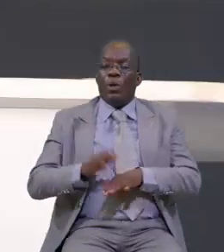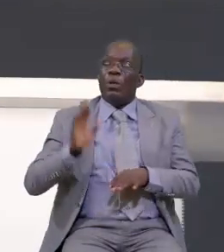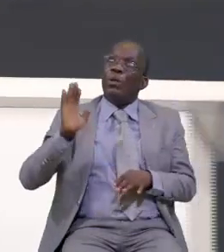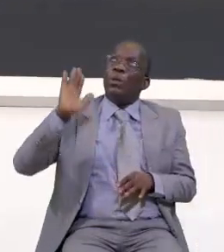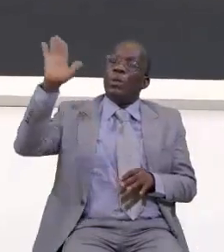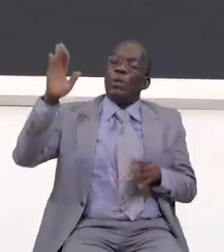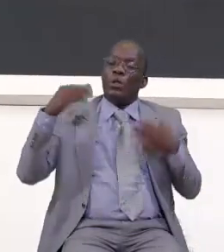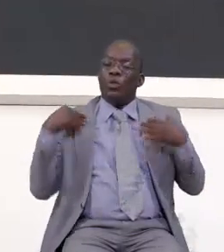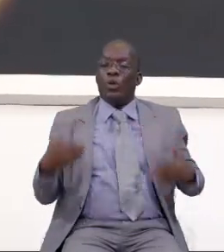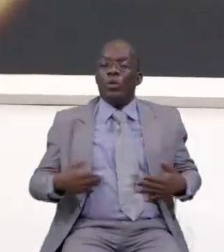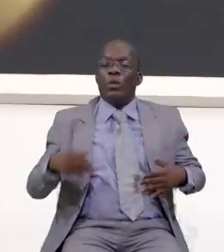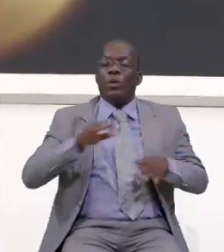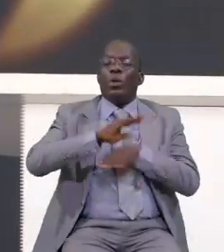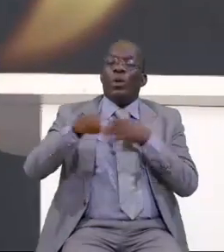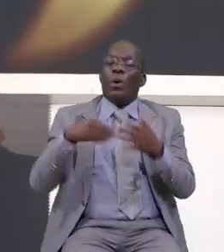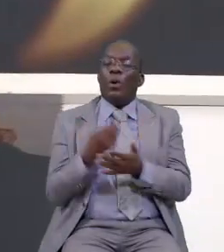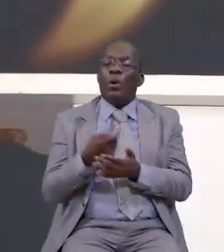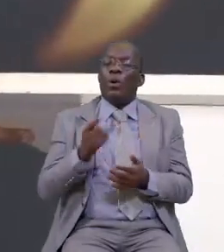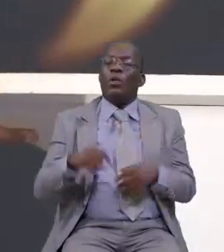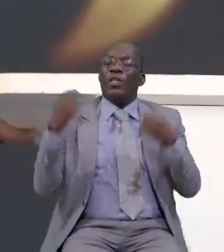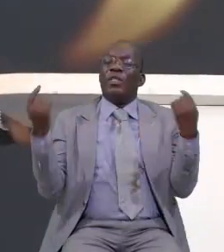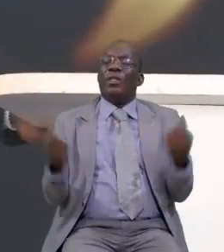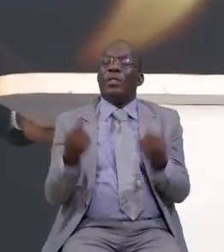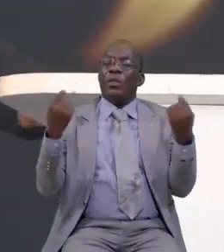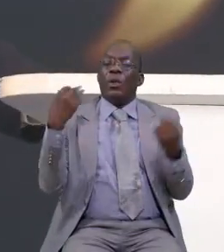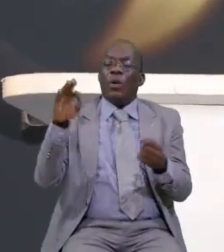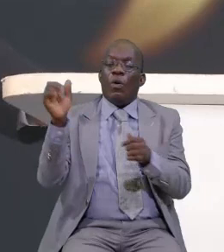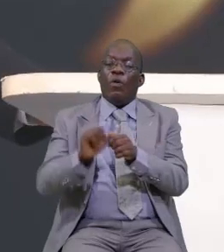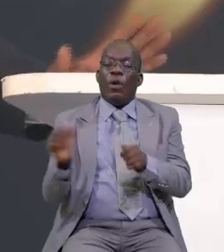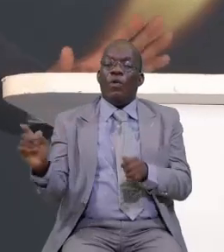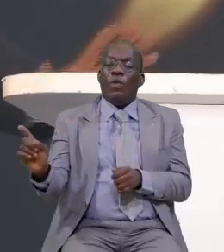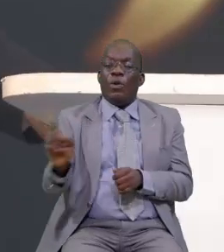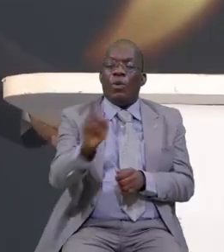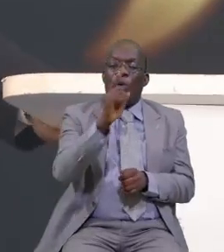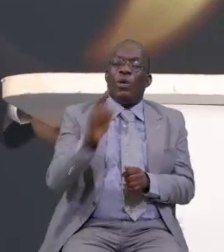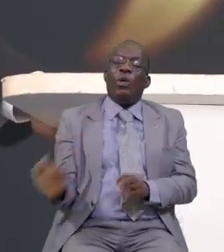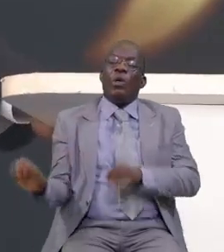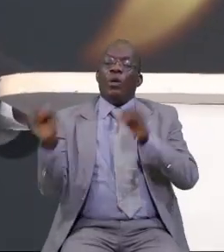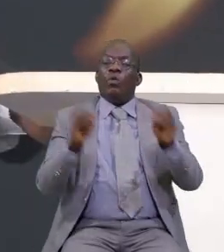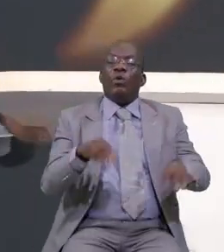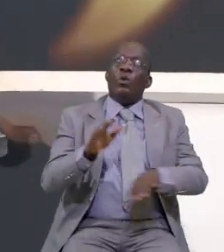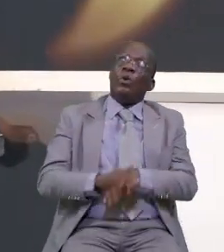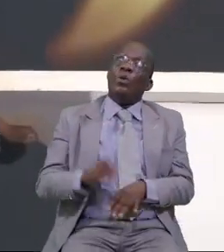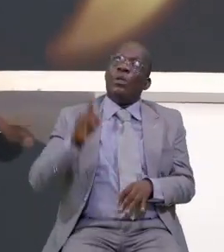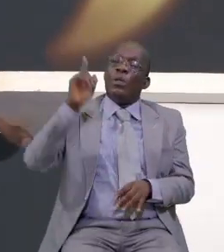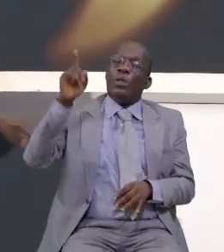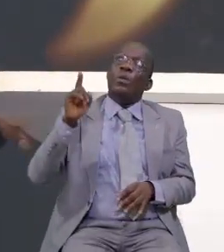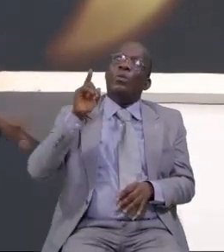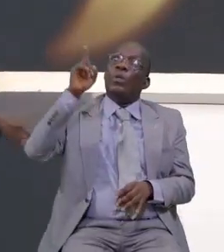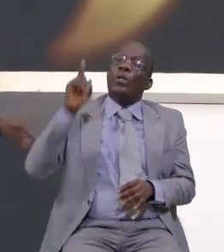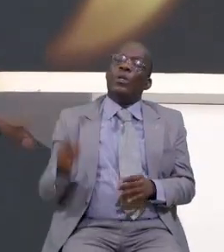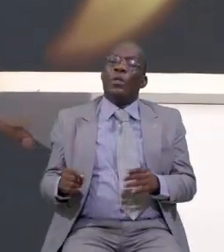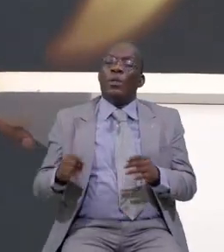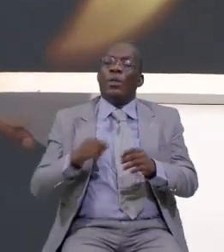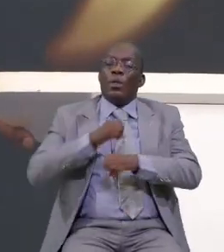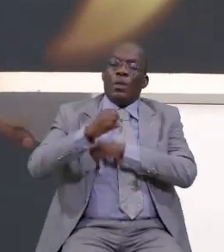the sins of humanity laid upon him, he suffered. And the captain is the